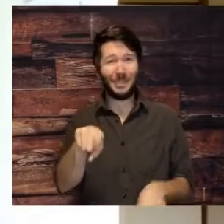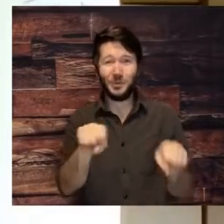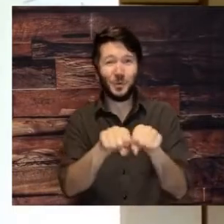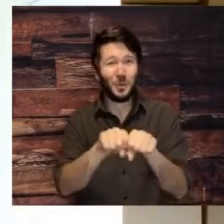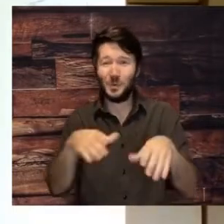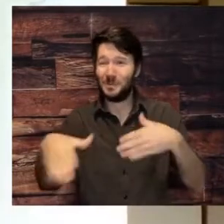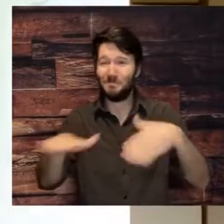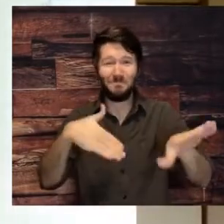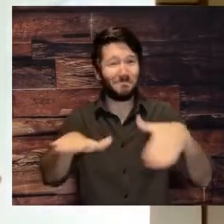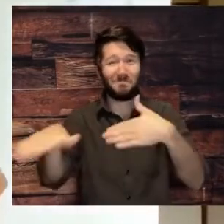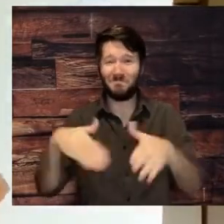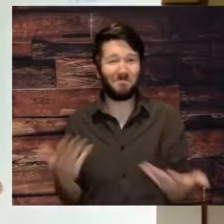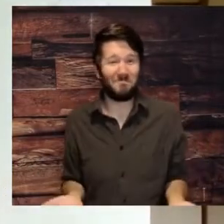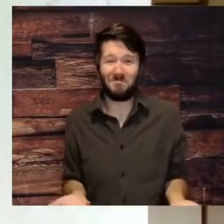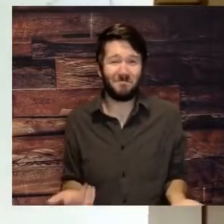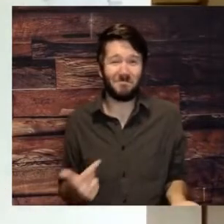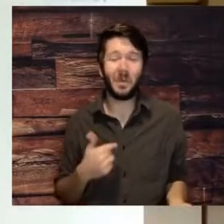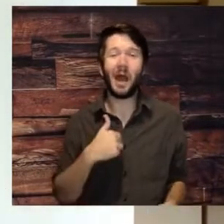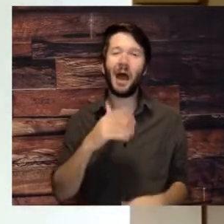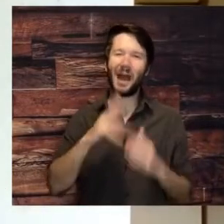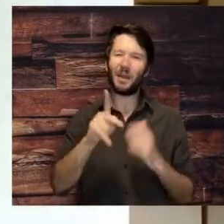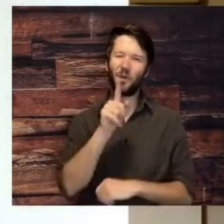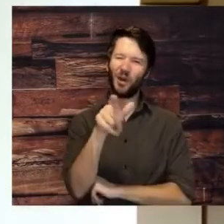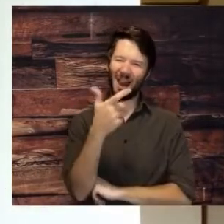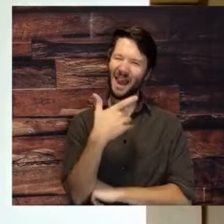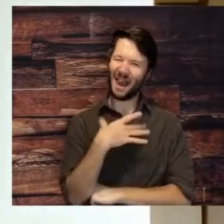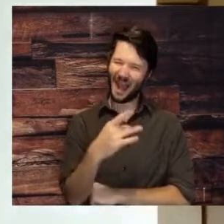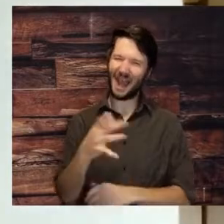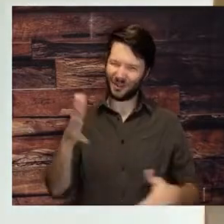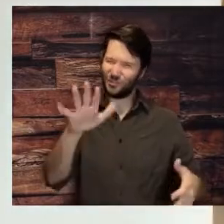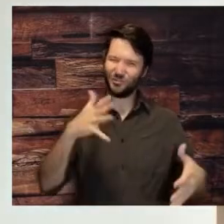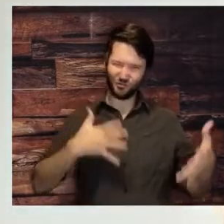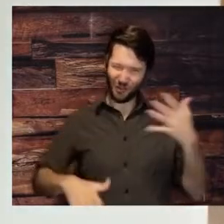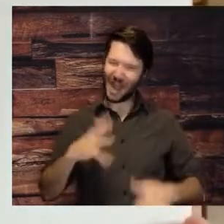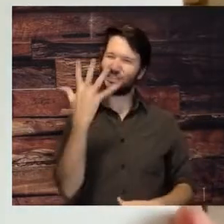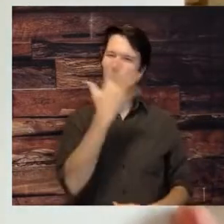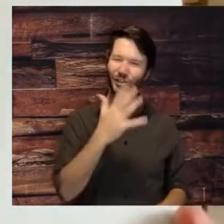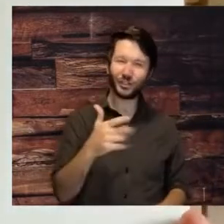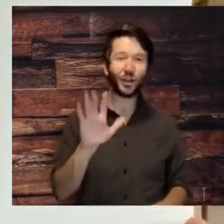need shoes to walk around with. I really ended up liking the way